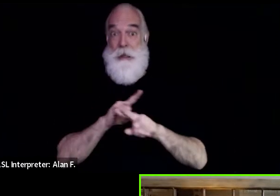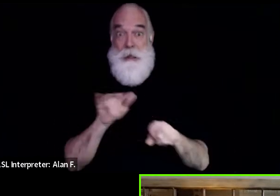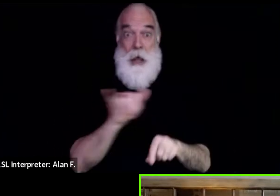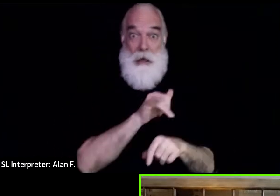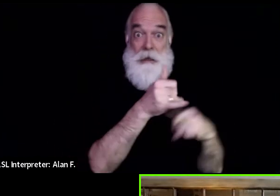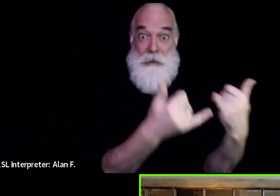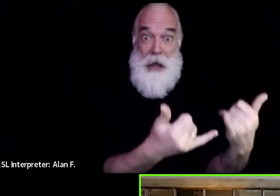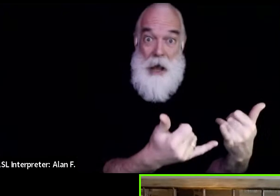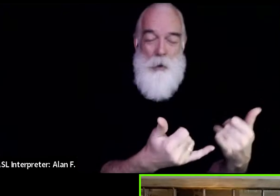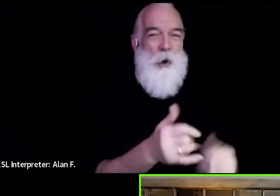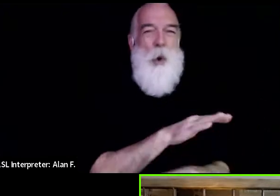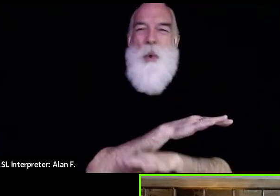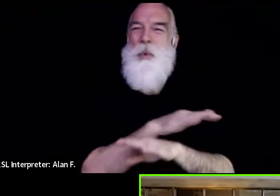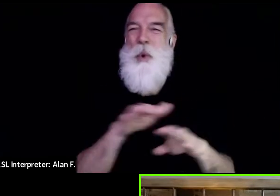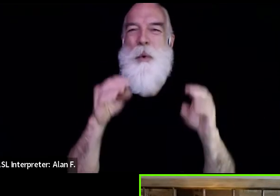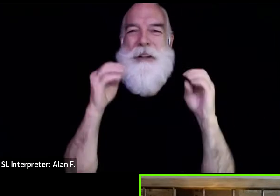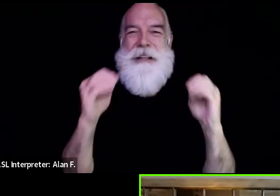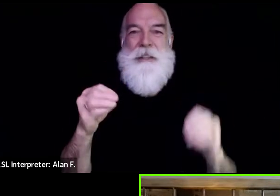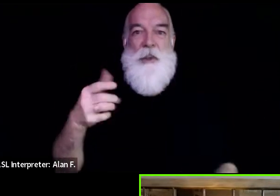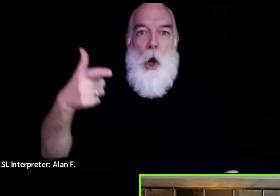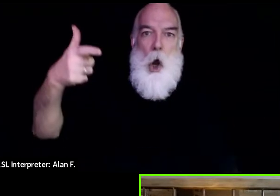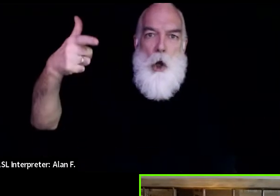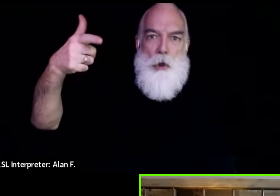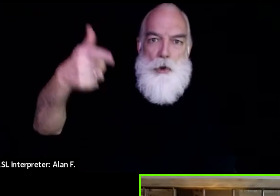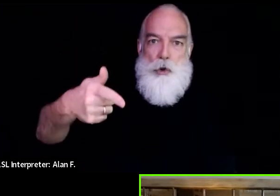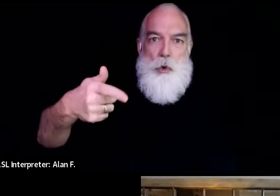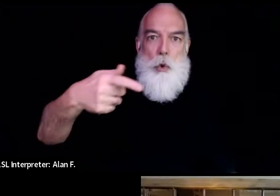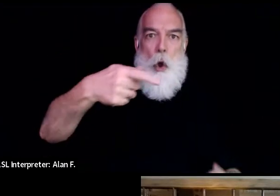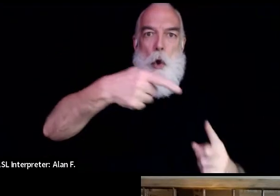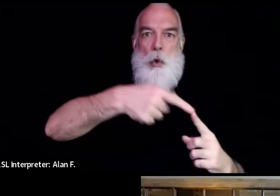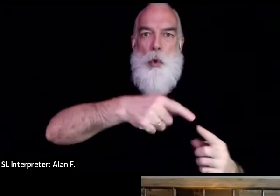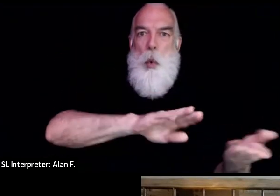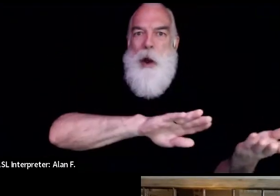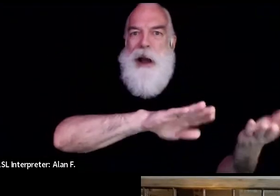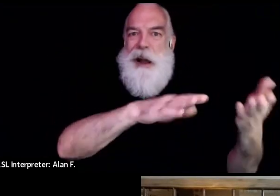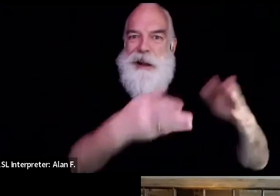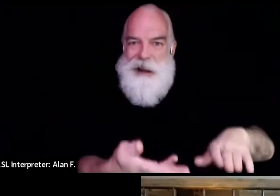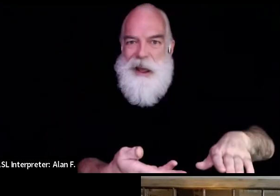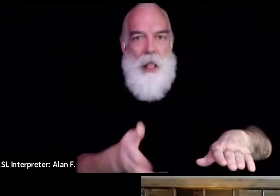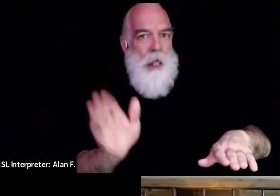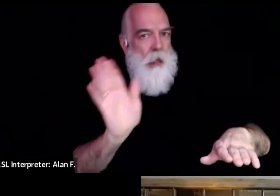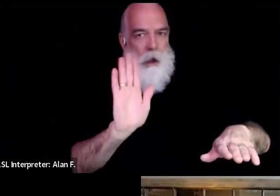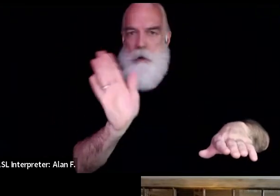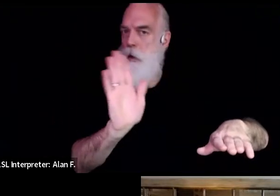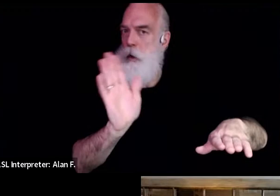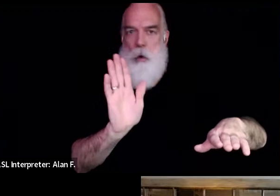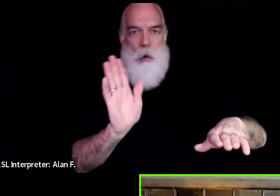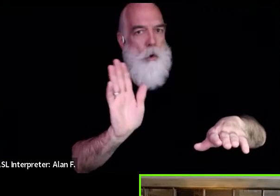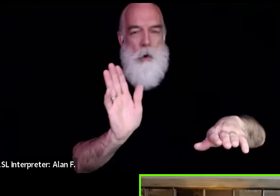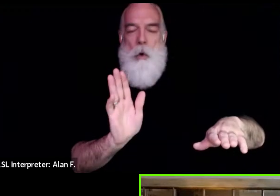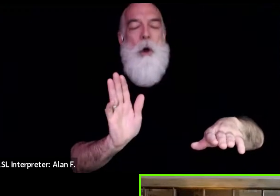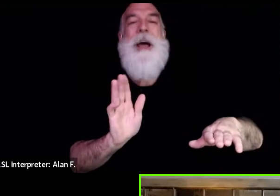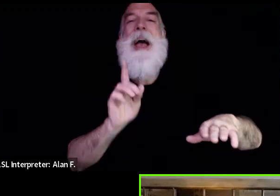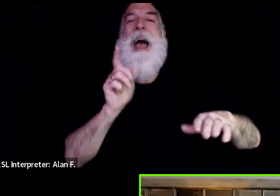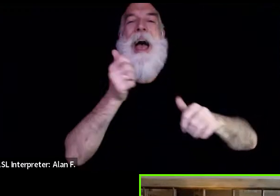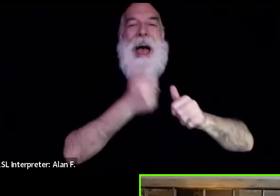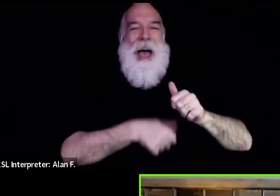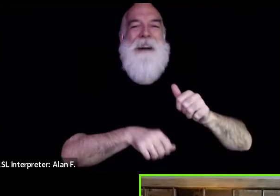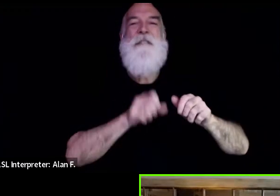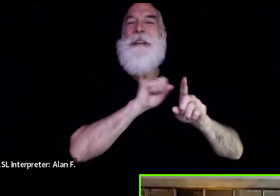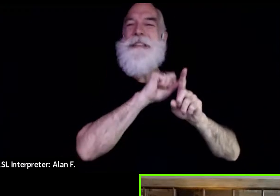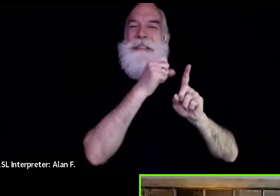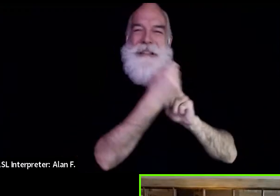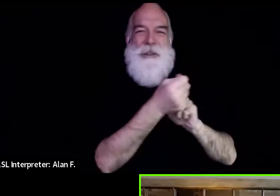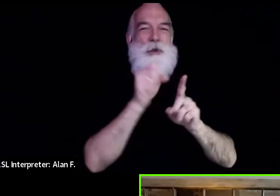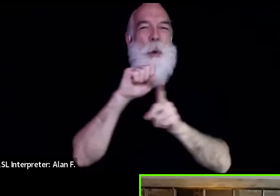to kill under every circumstance. There needs to be an understanding of what